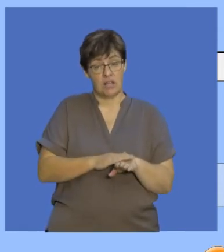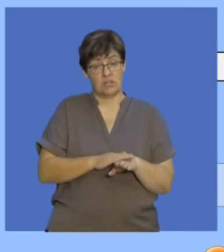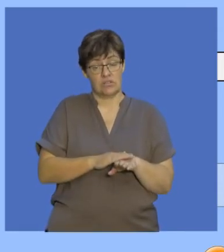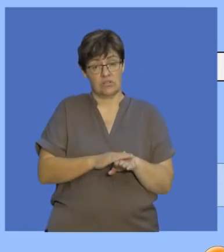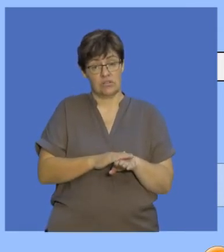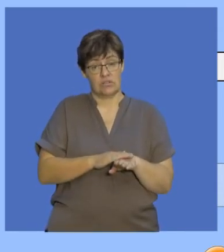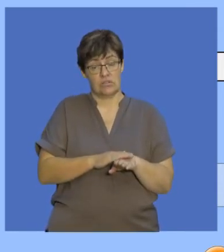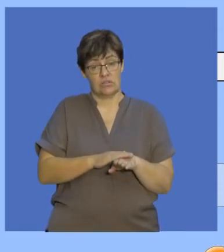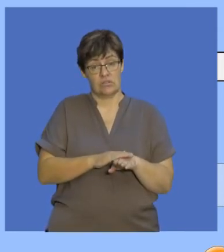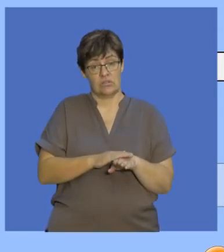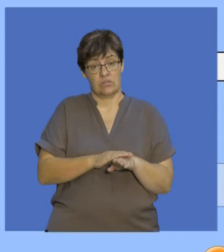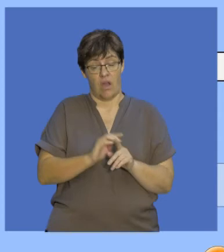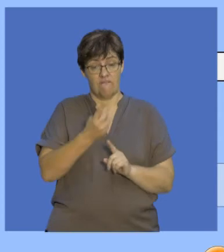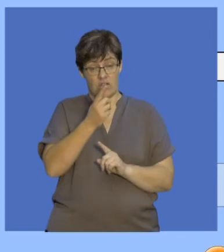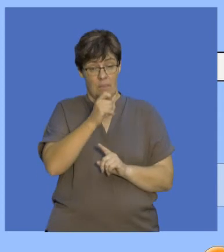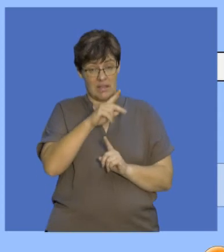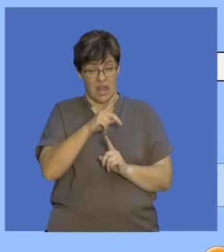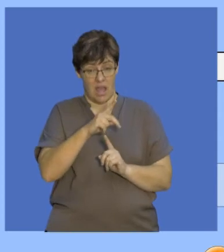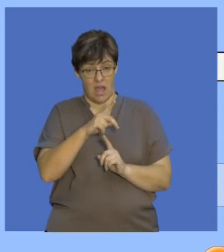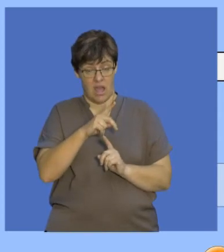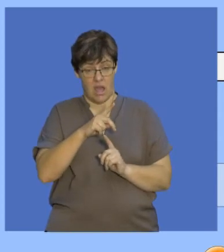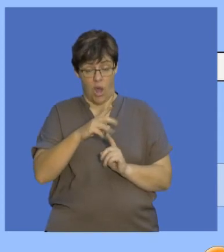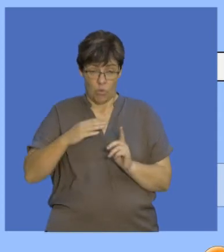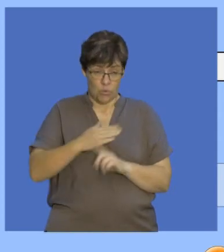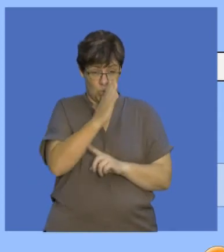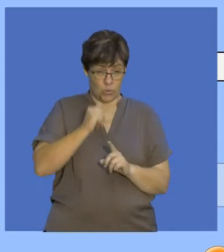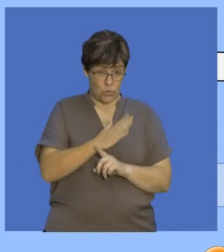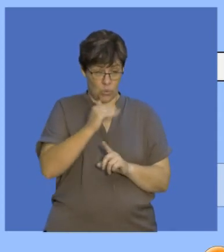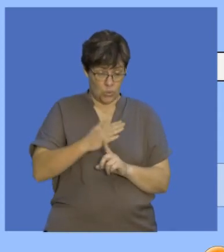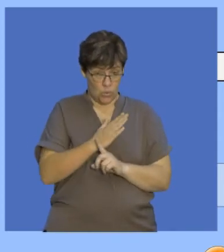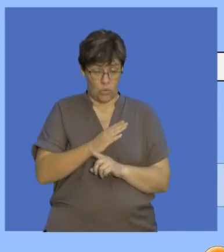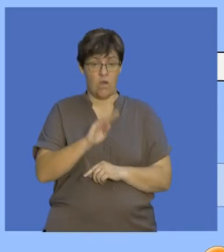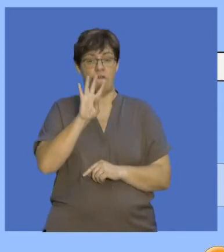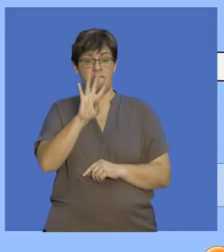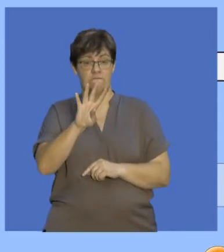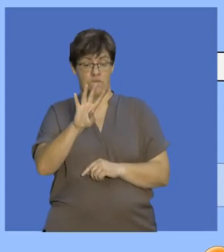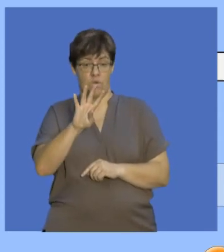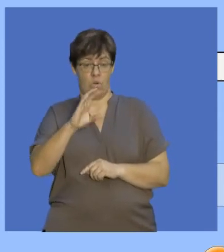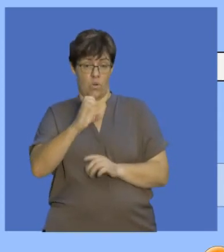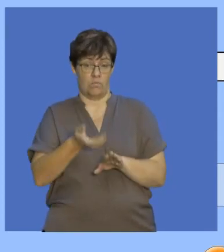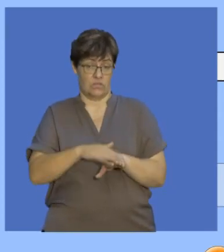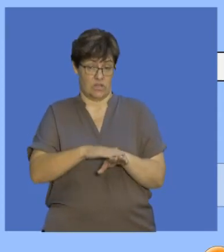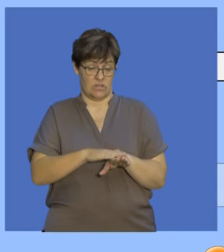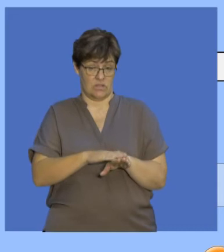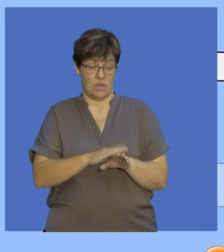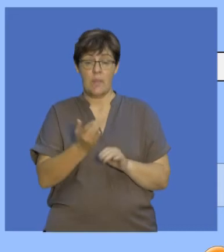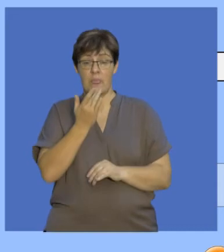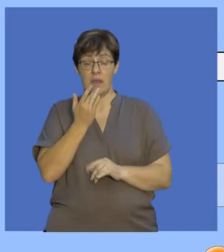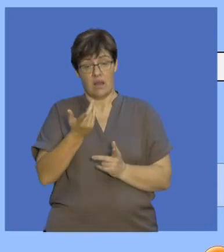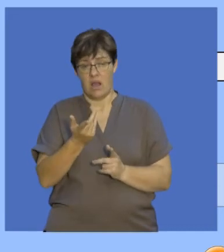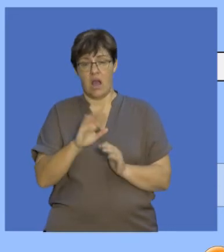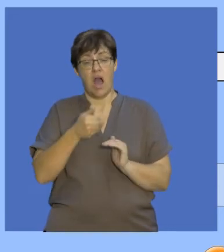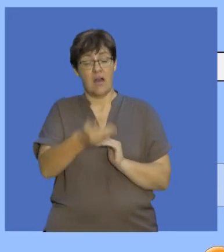through the first ammeter is actually 4 coulombs of charge. Even after the battery,